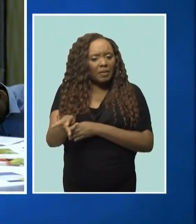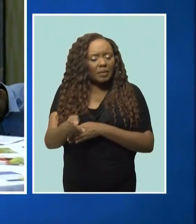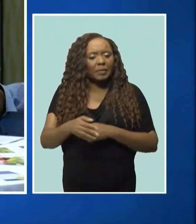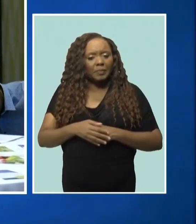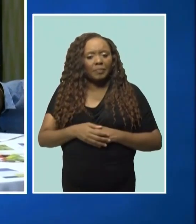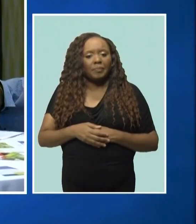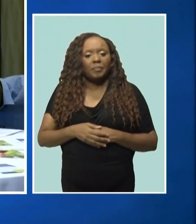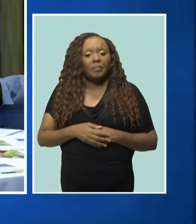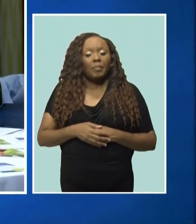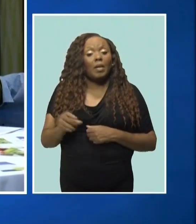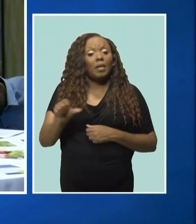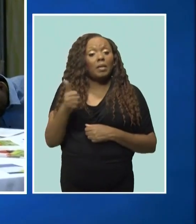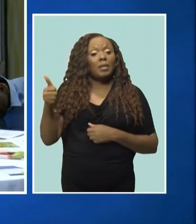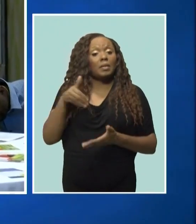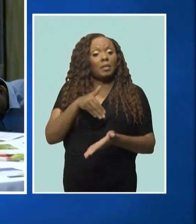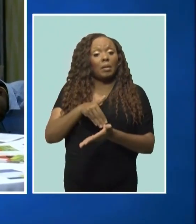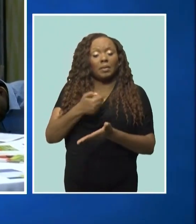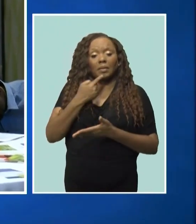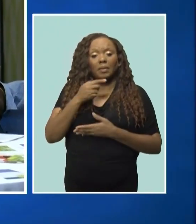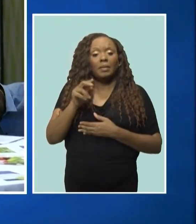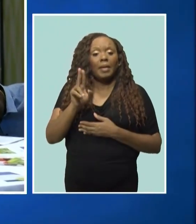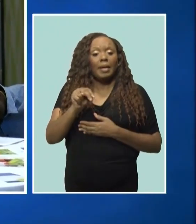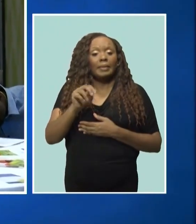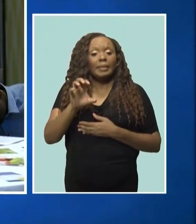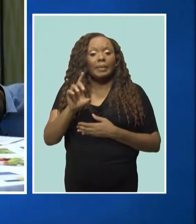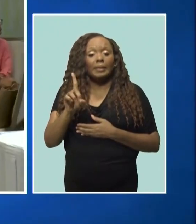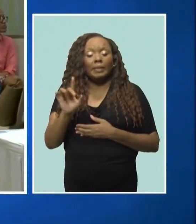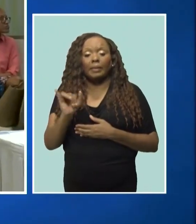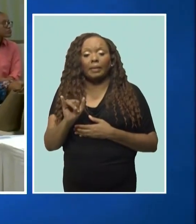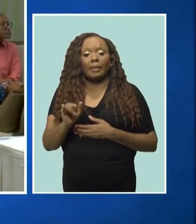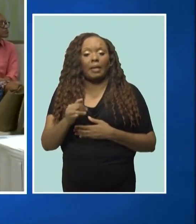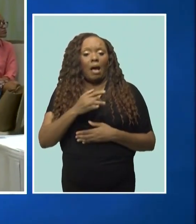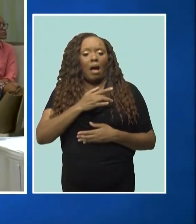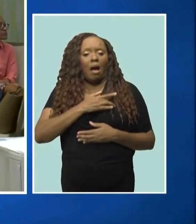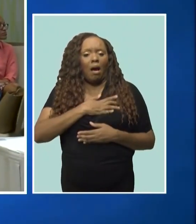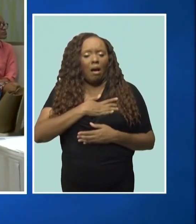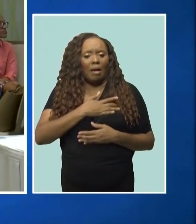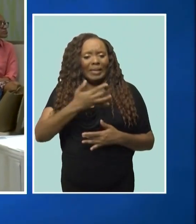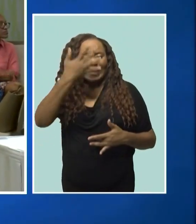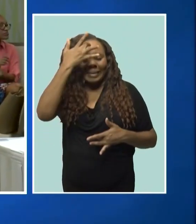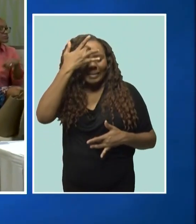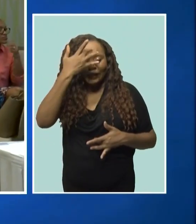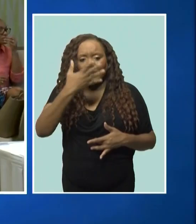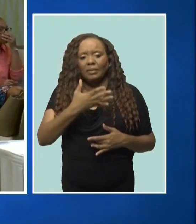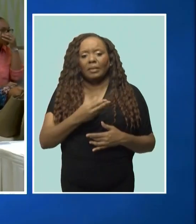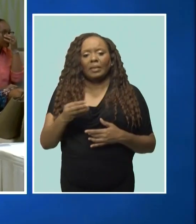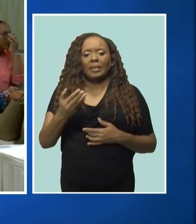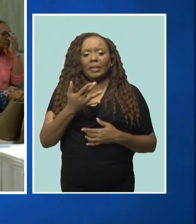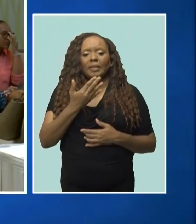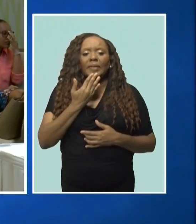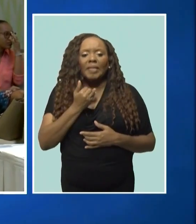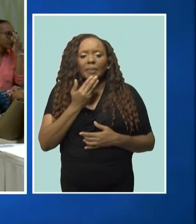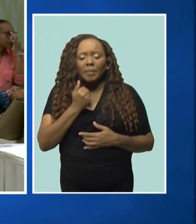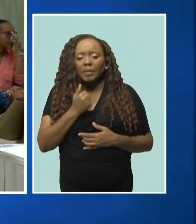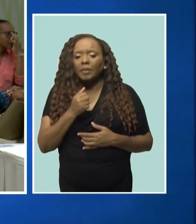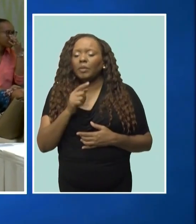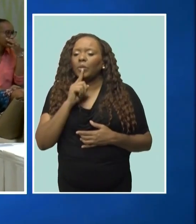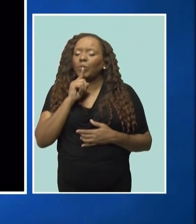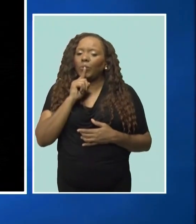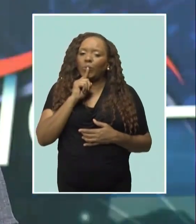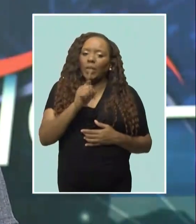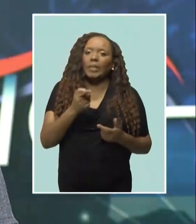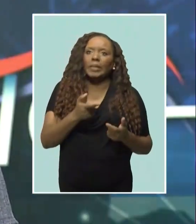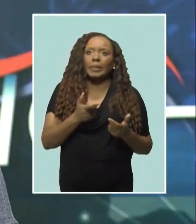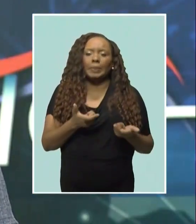says non-communicable diseases such as heart disease and diabetes continue to be the leading cause of sickness and death in Barbados. He